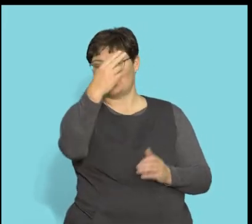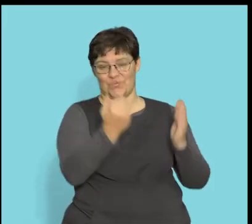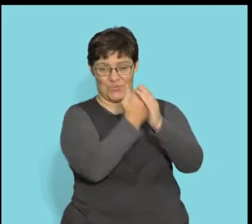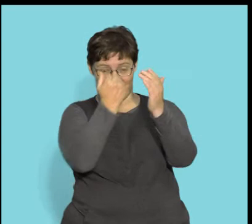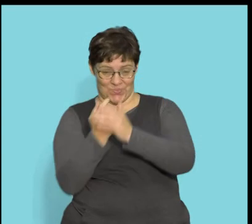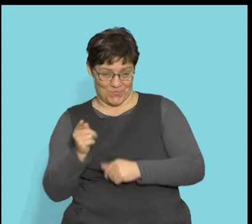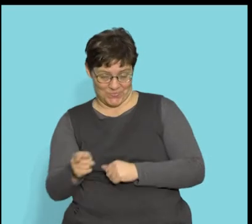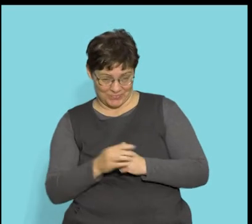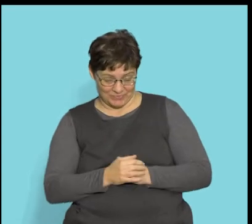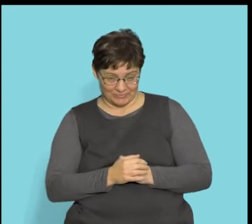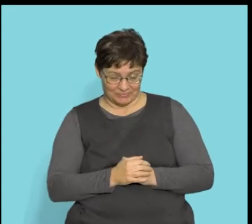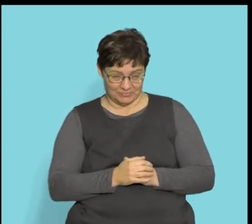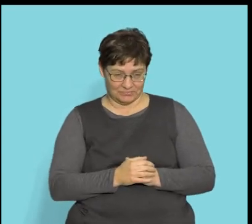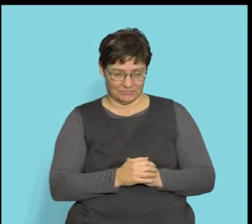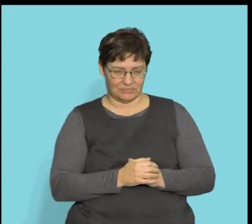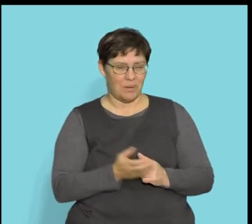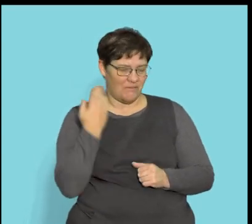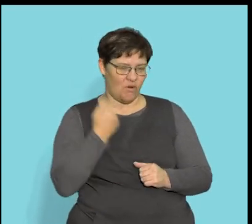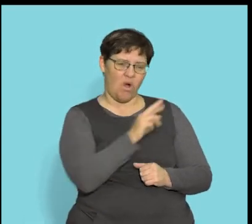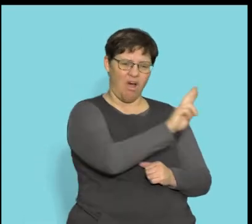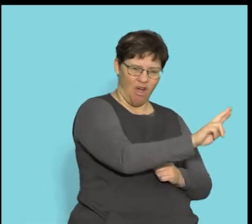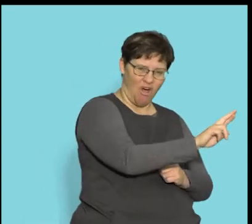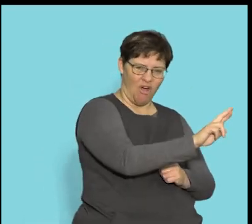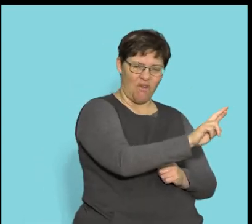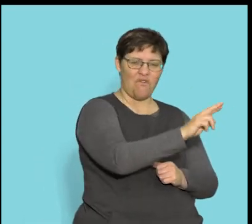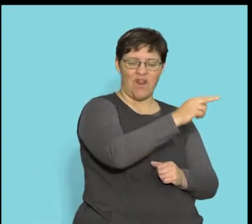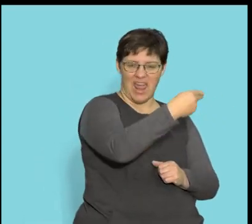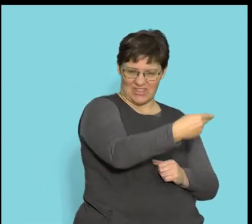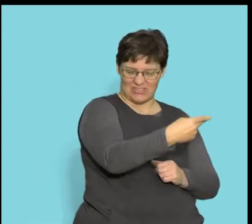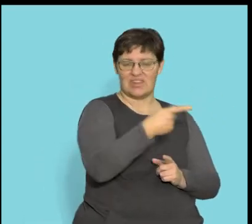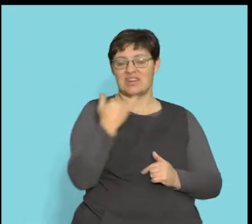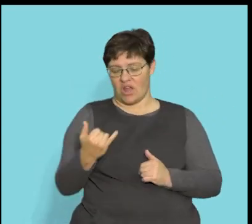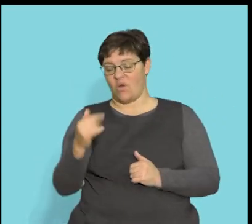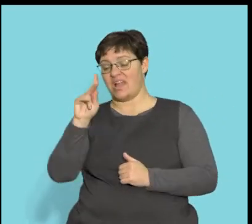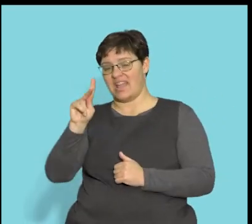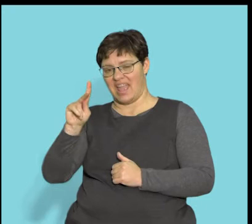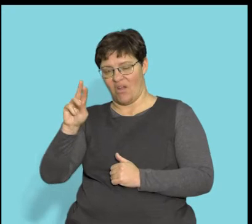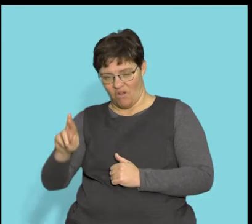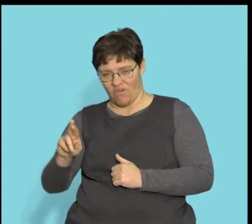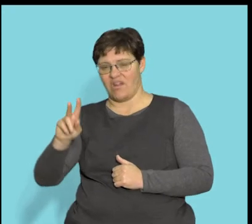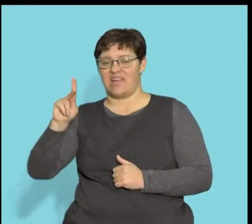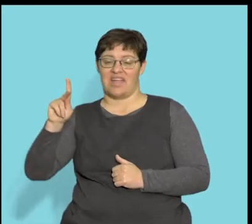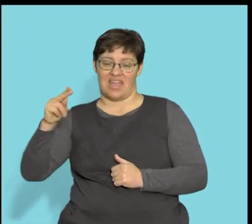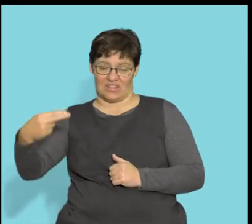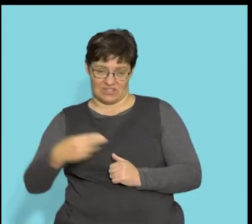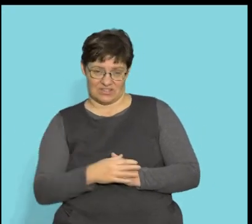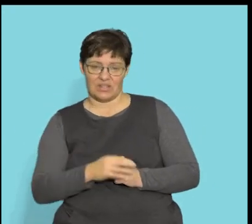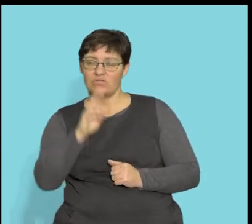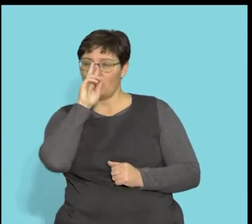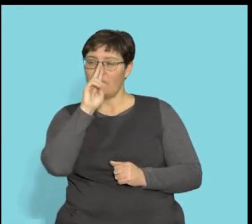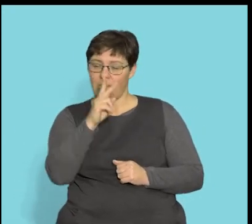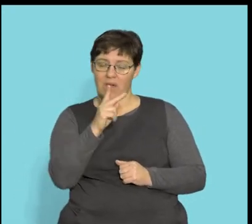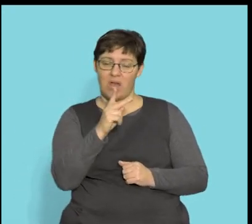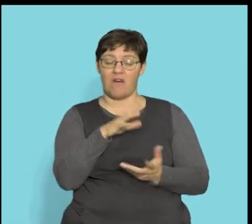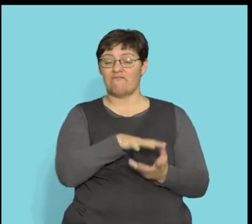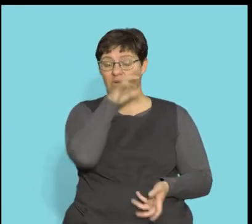new height is kh. Just a reminder that the volume of a cylinder is equal to